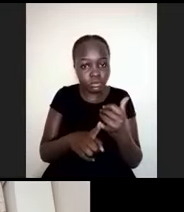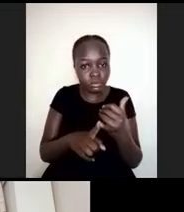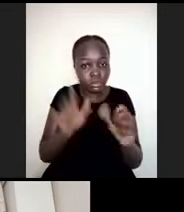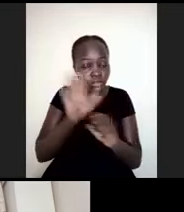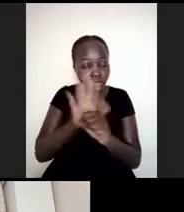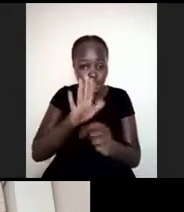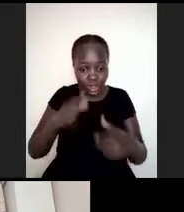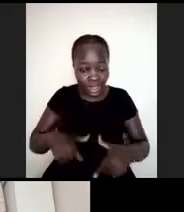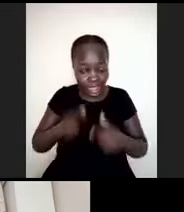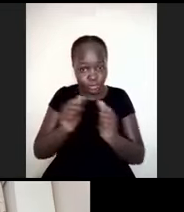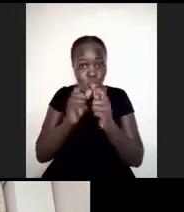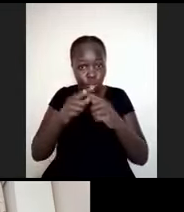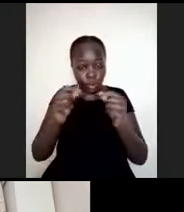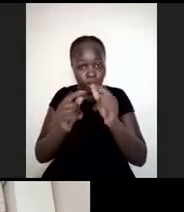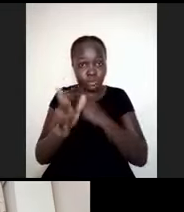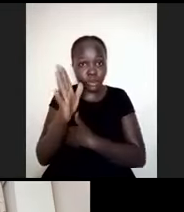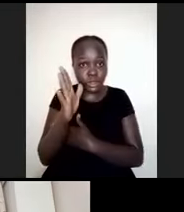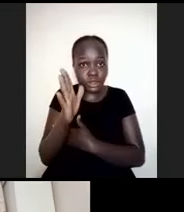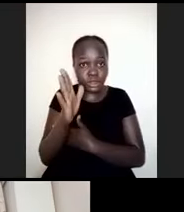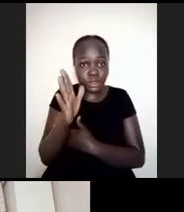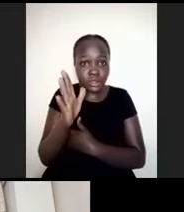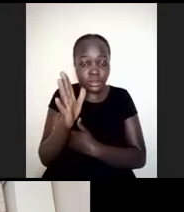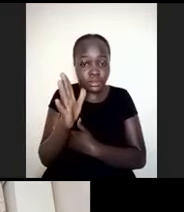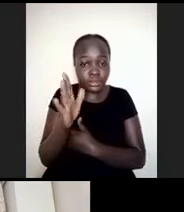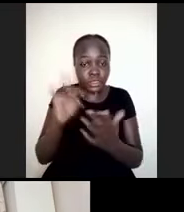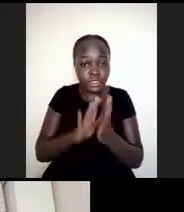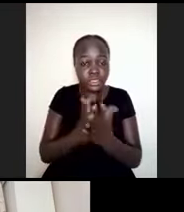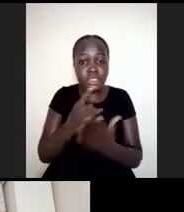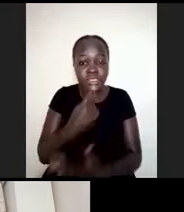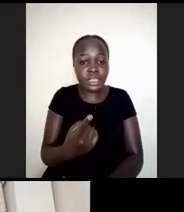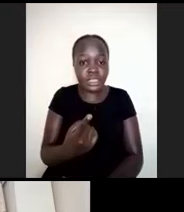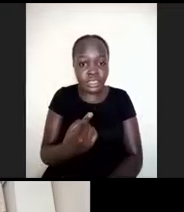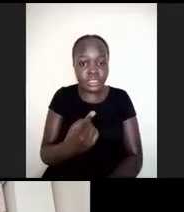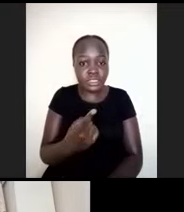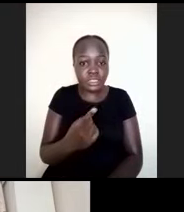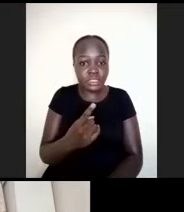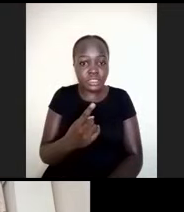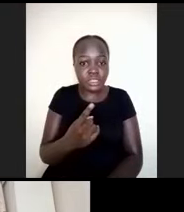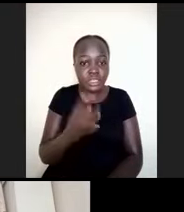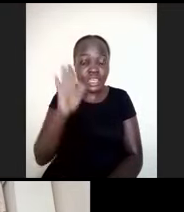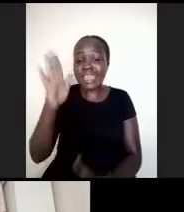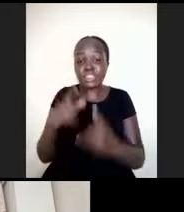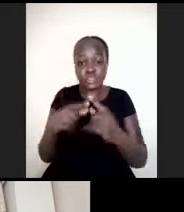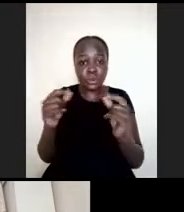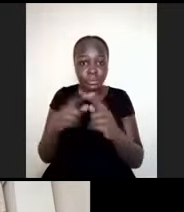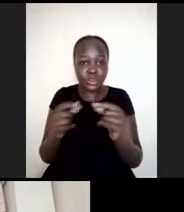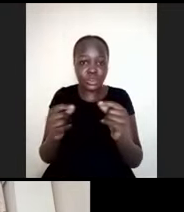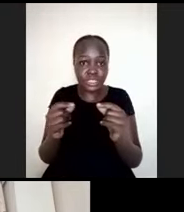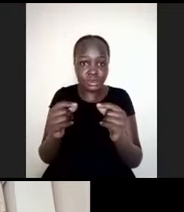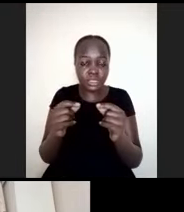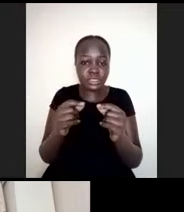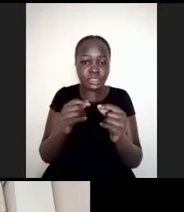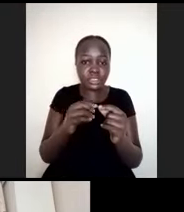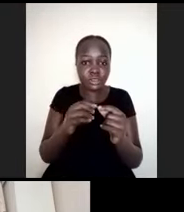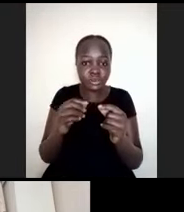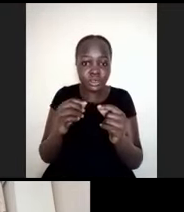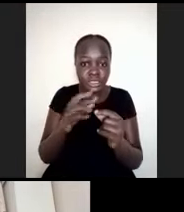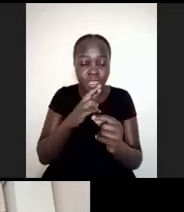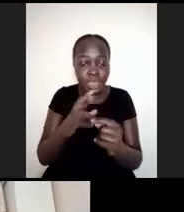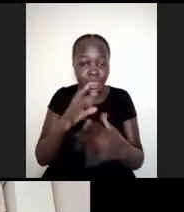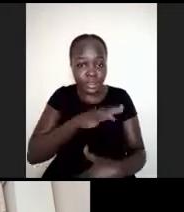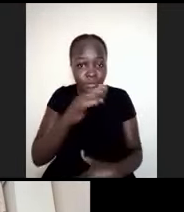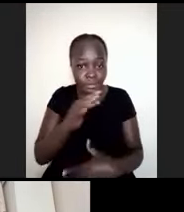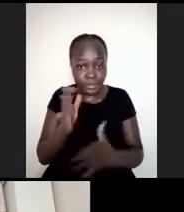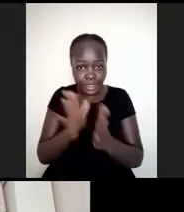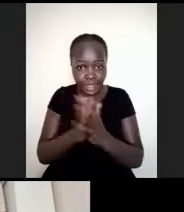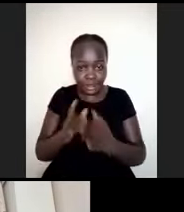God. Okay? Jesus said that His words, they are spirit and their life.